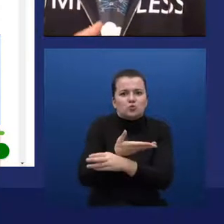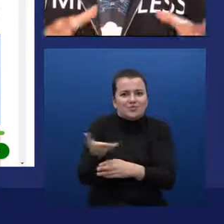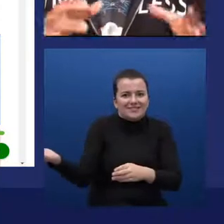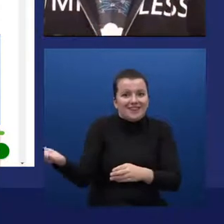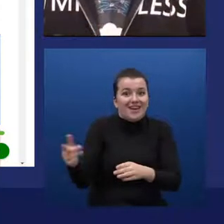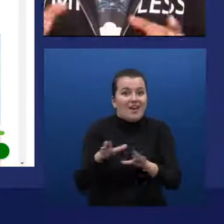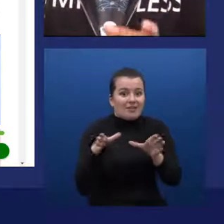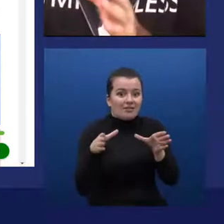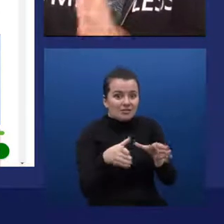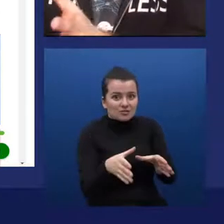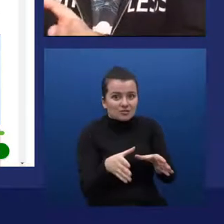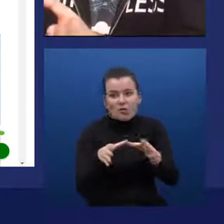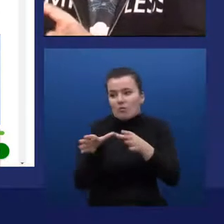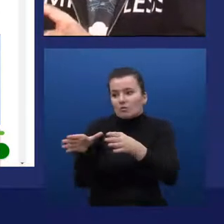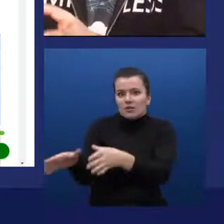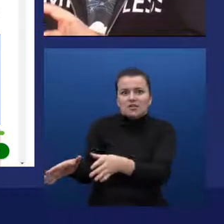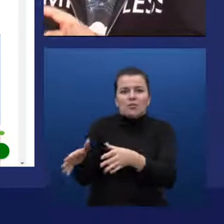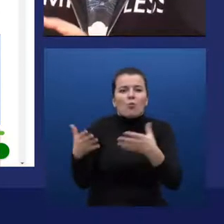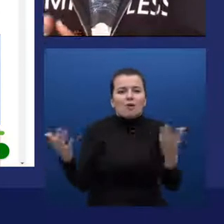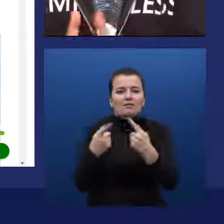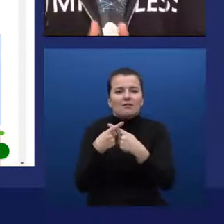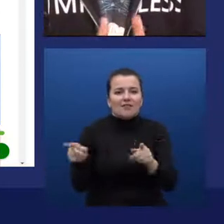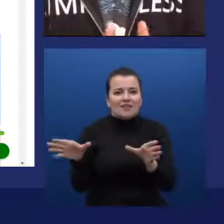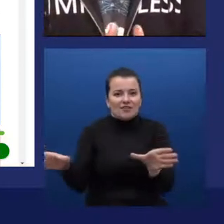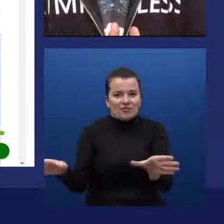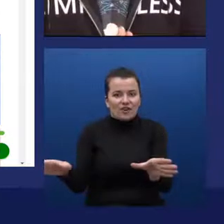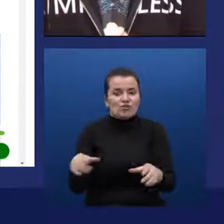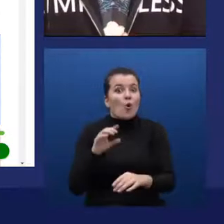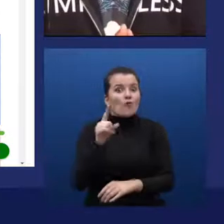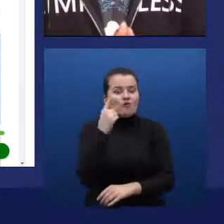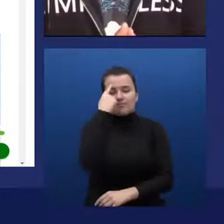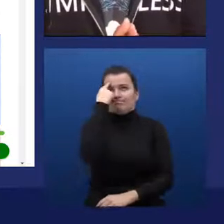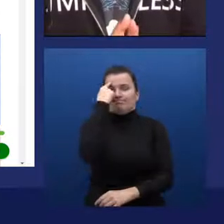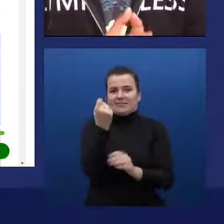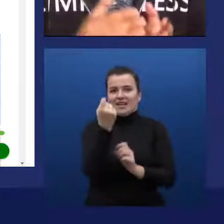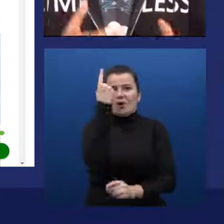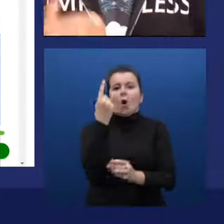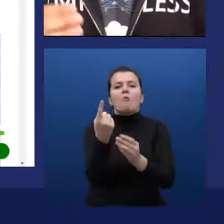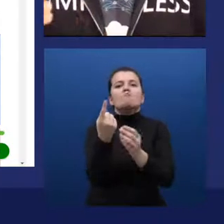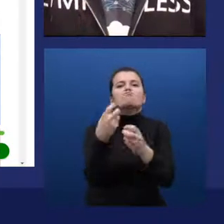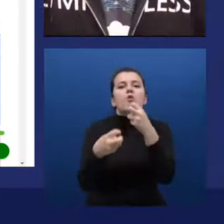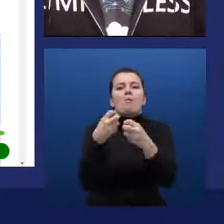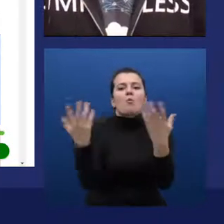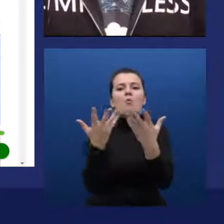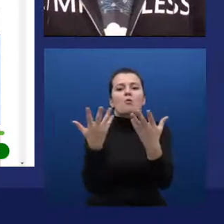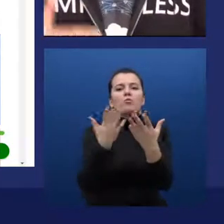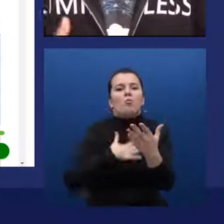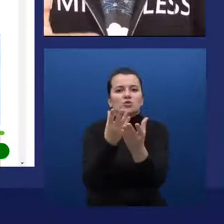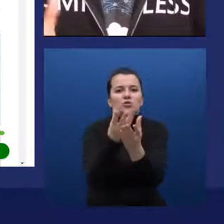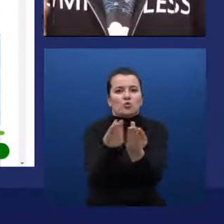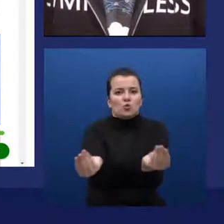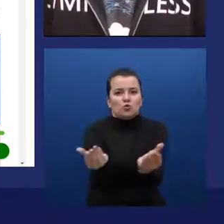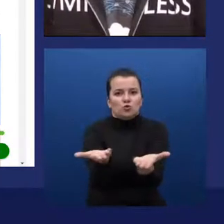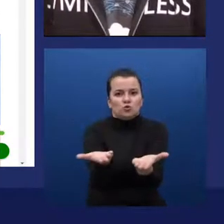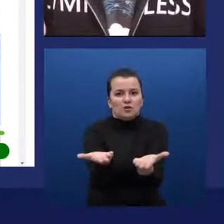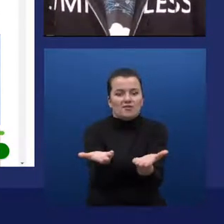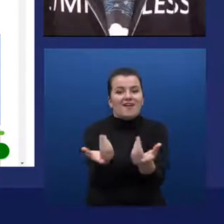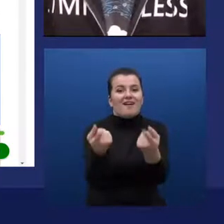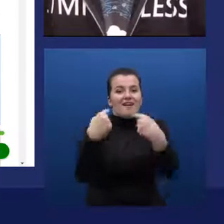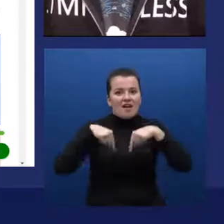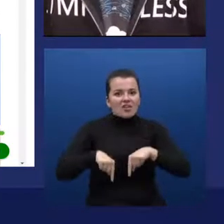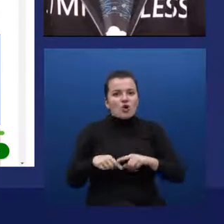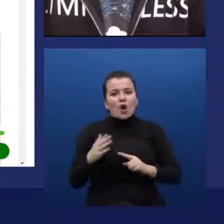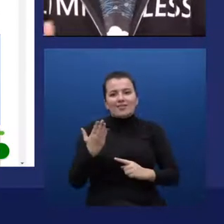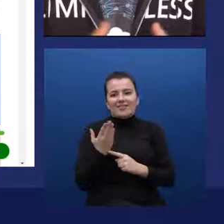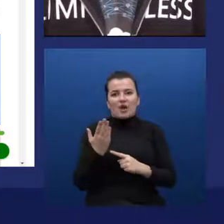solution first, as opposed to leading with the technology, is so important, because if you led with the technology and you come across this limitation,